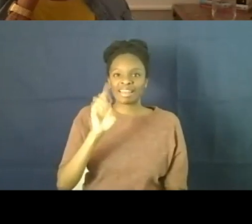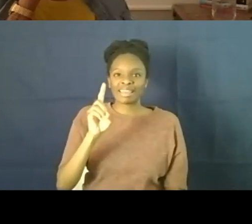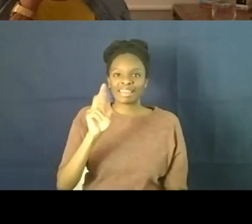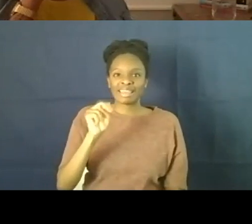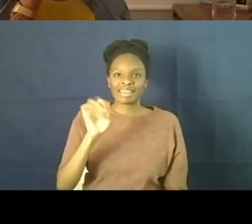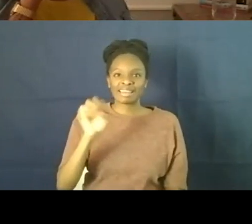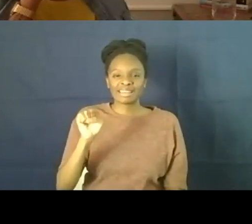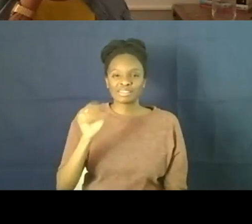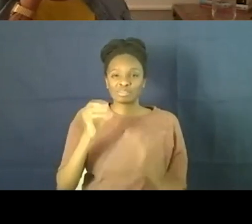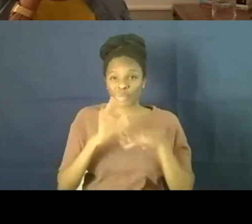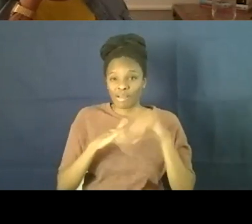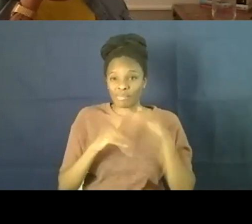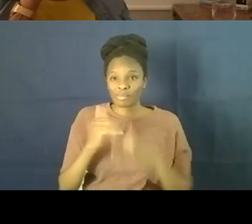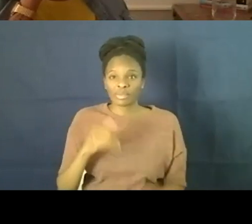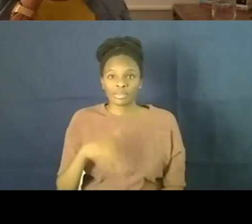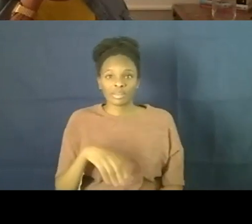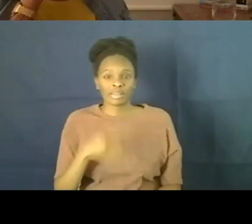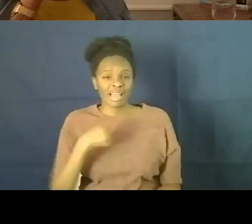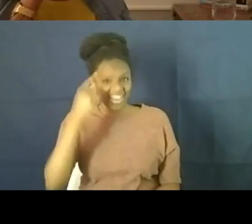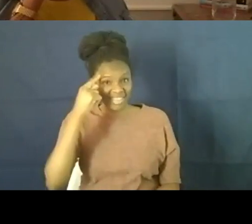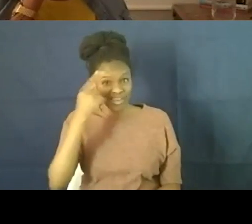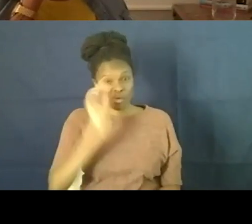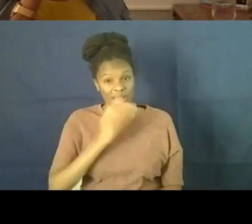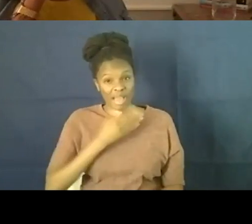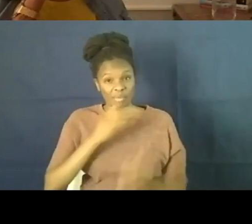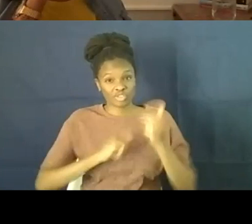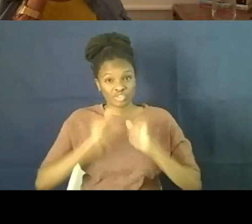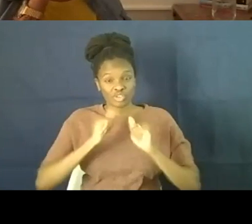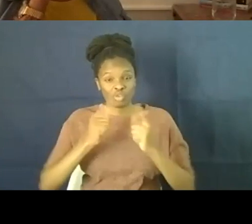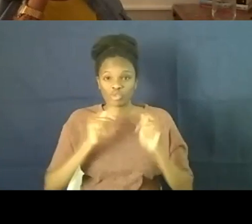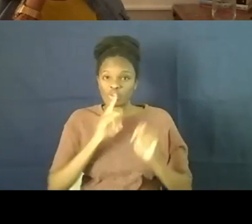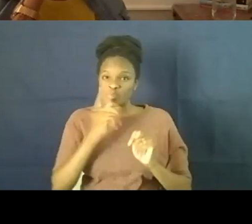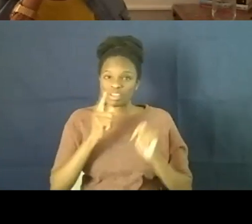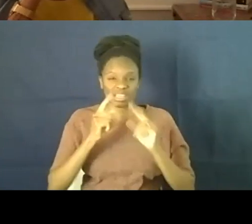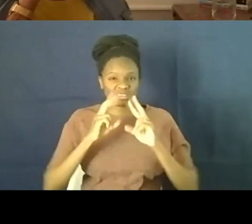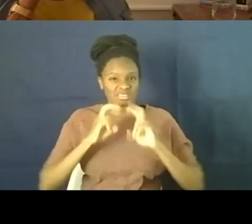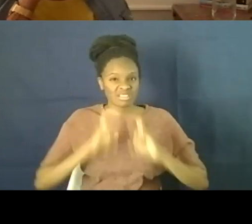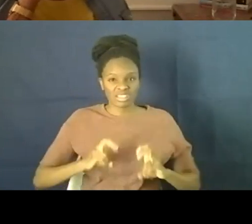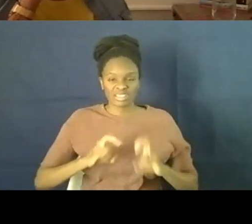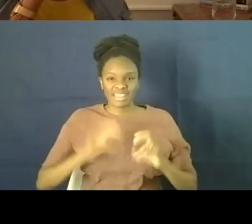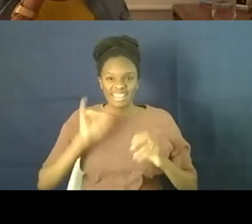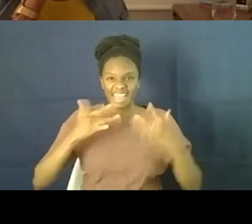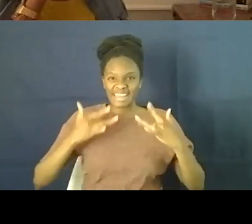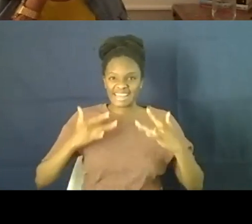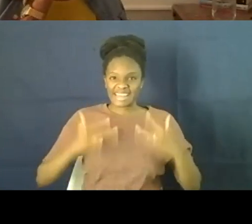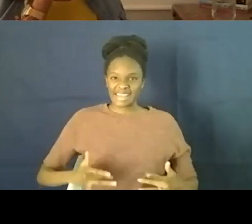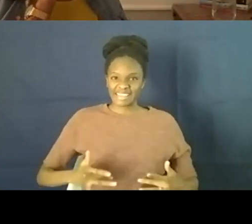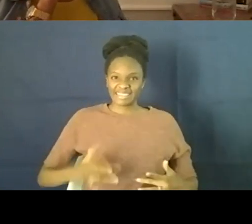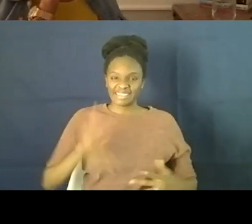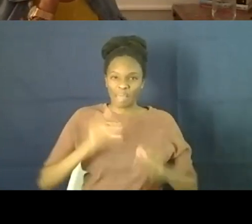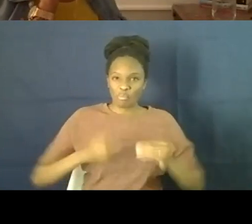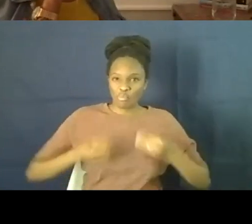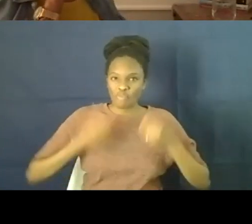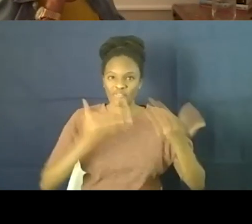I think for our show, we try to get into the muck. We try to, like, the nakedness provides the humor. And like, you know,